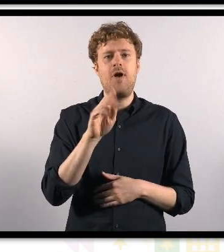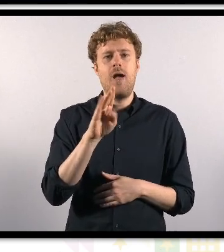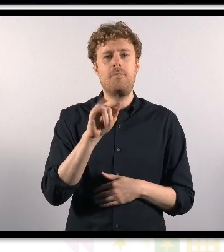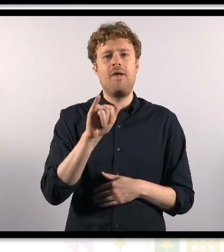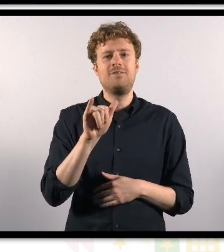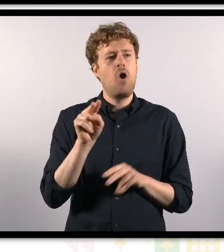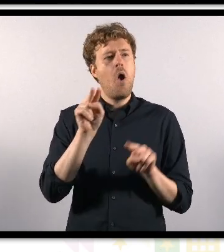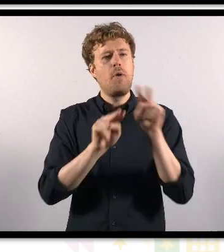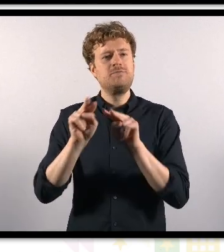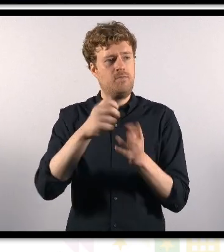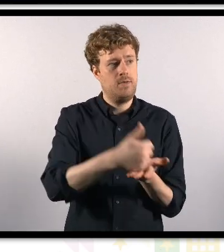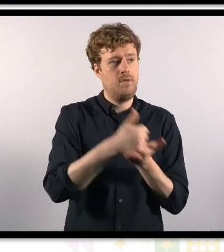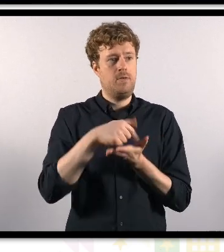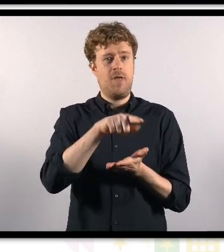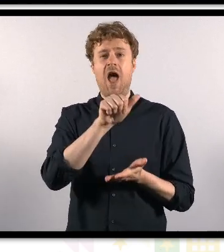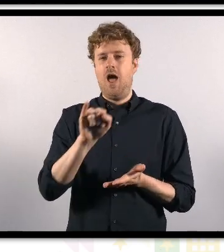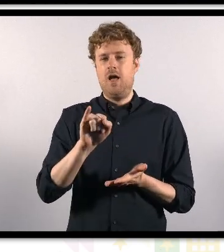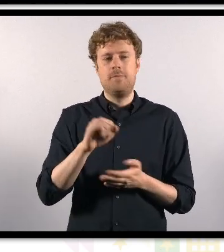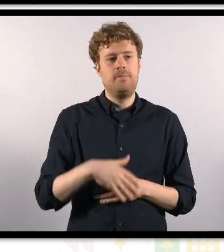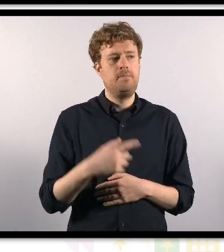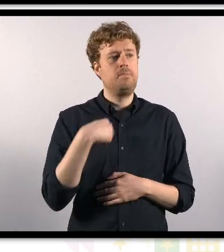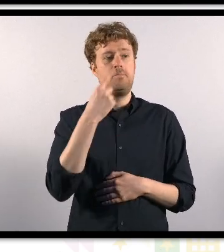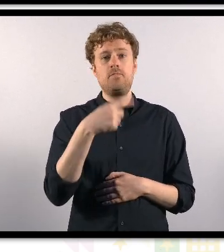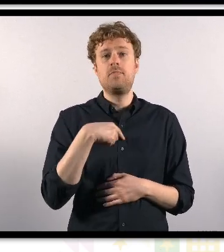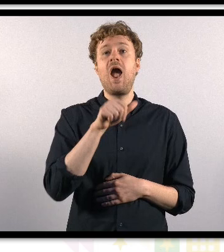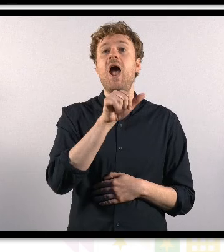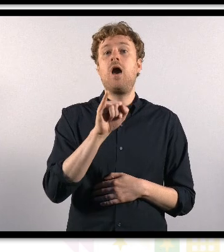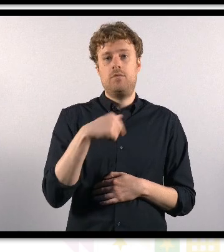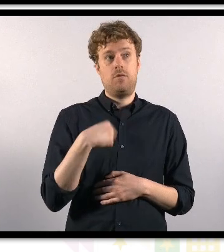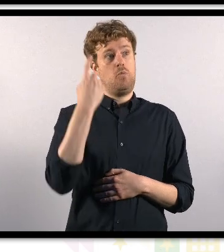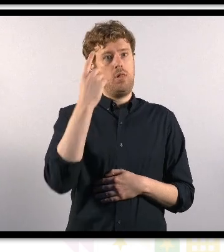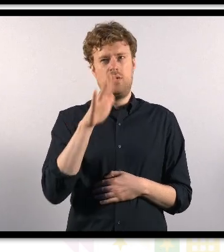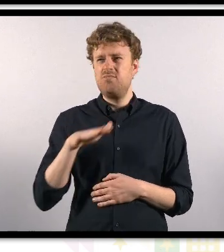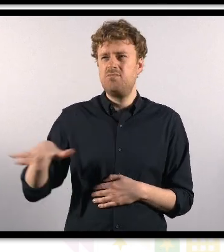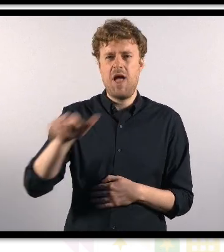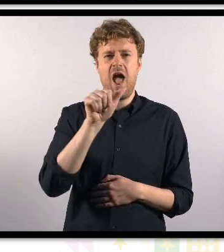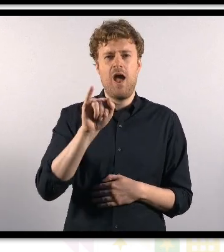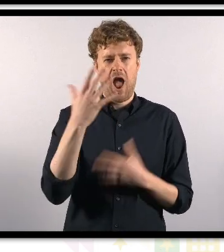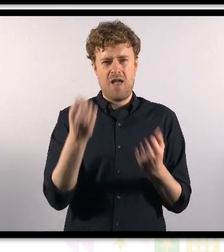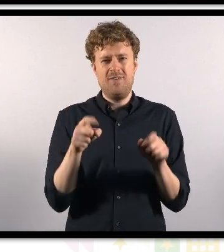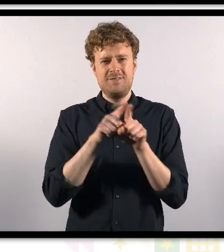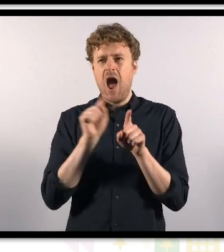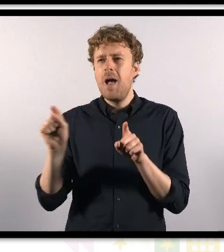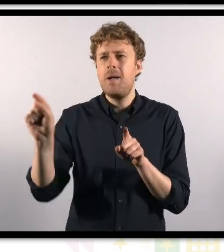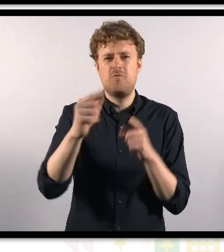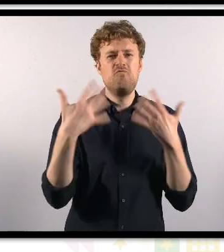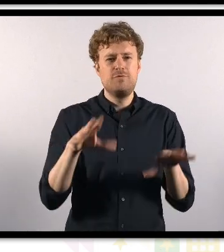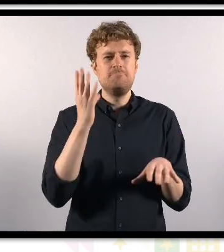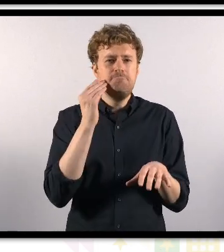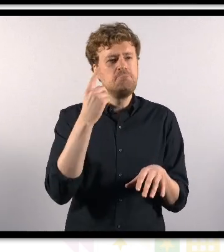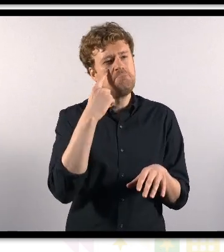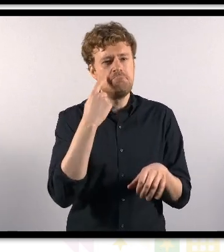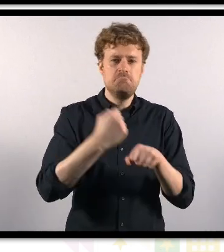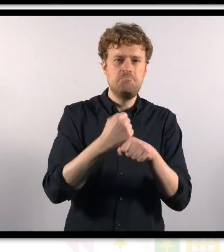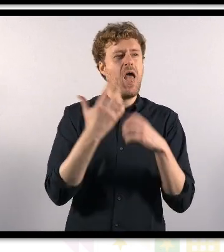going to tell a story about how we came up with the concept of explainers and how we are using it right now and where we